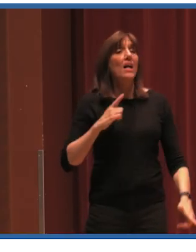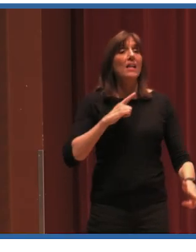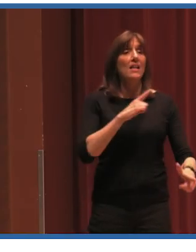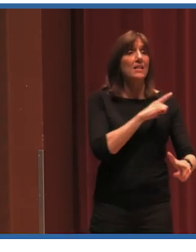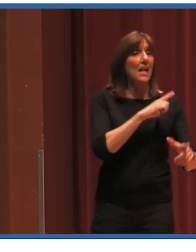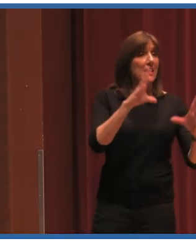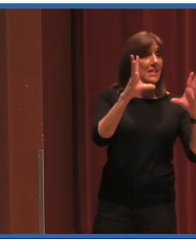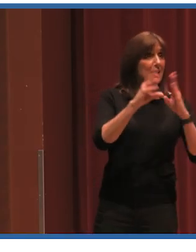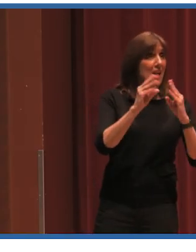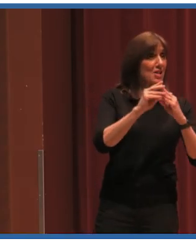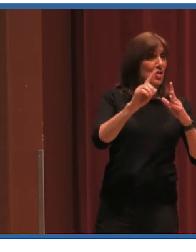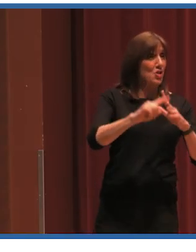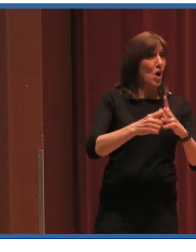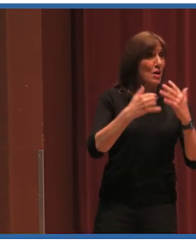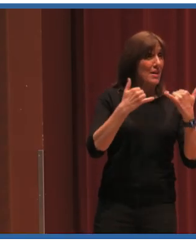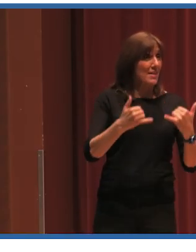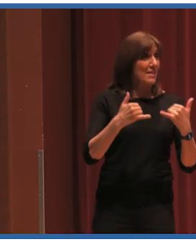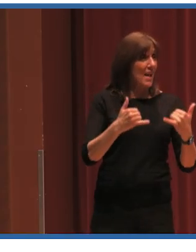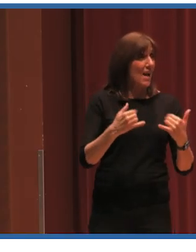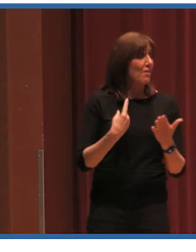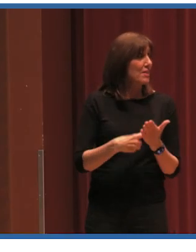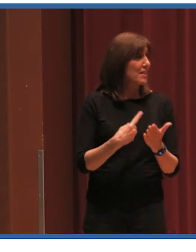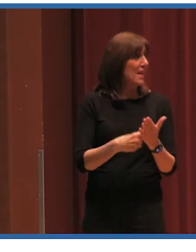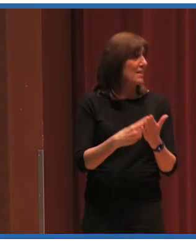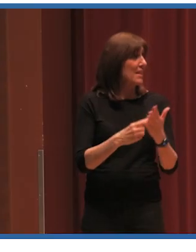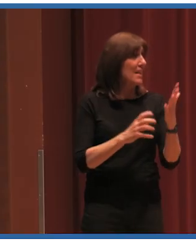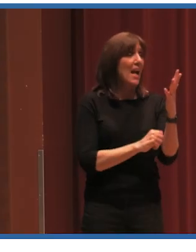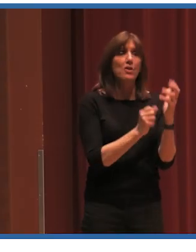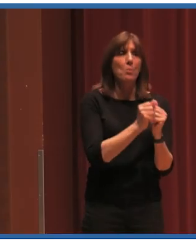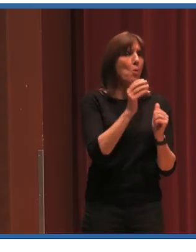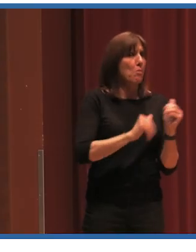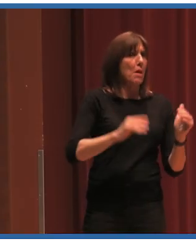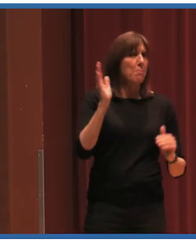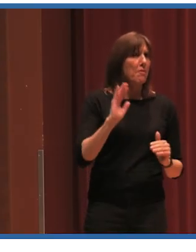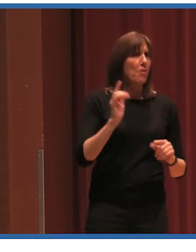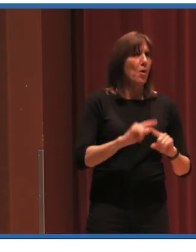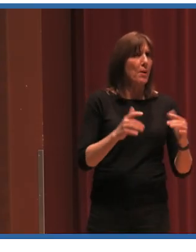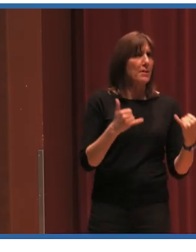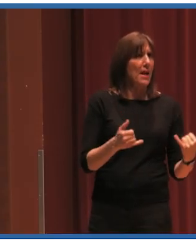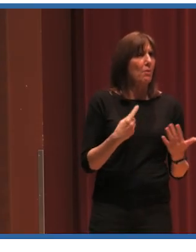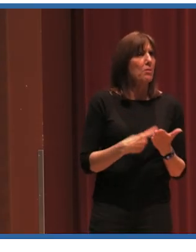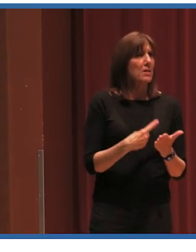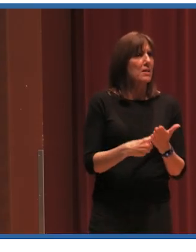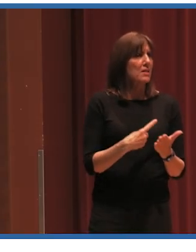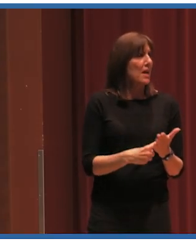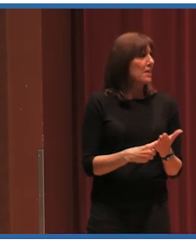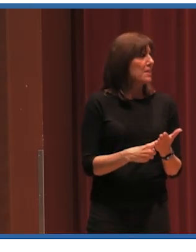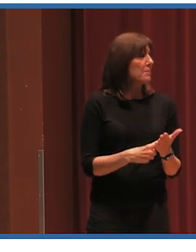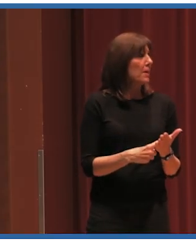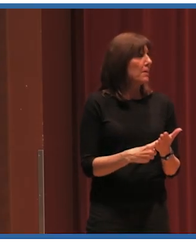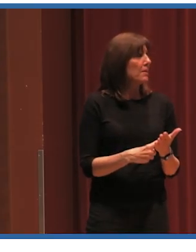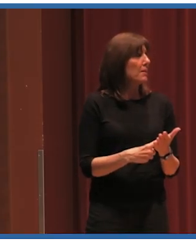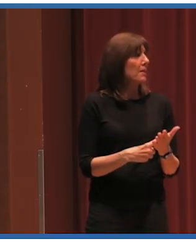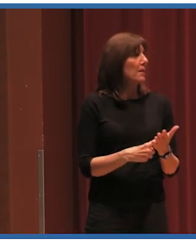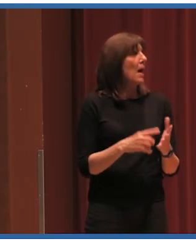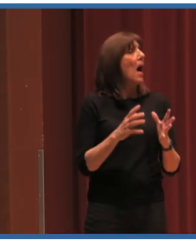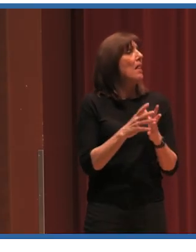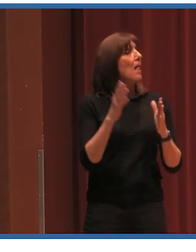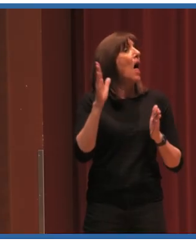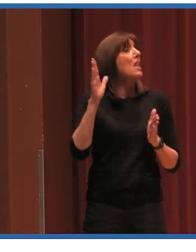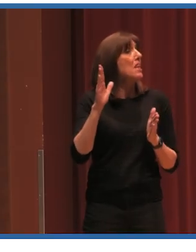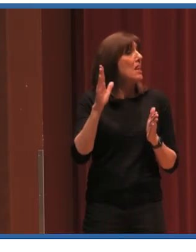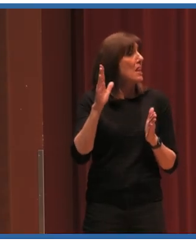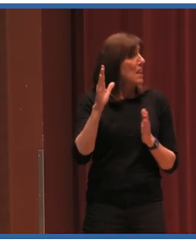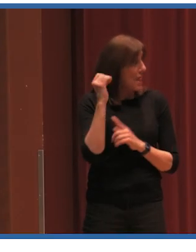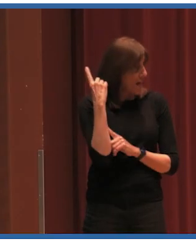is starting, you know, we talked about how we're talking about cancer more than we ever have, but we were talking about it a lot last year